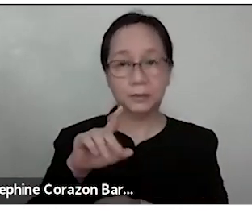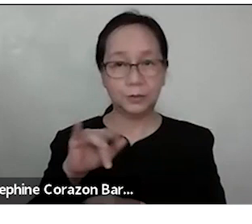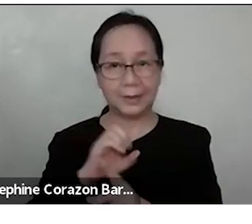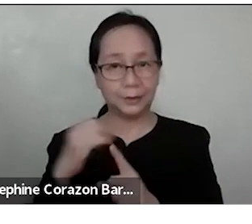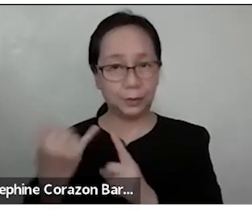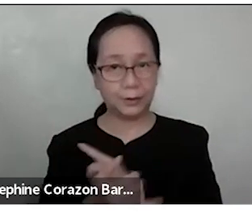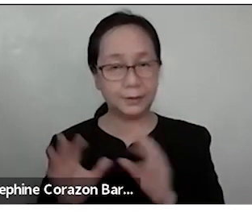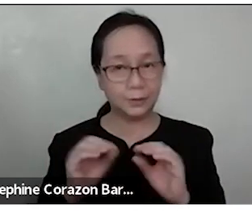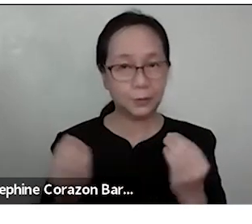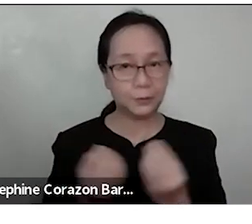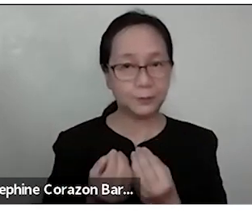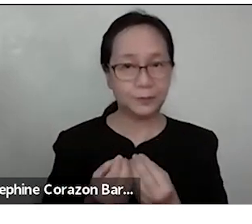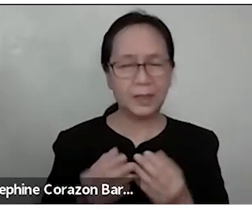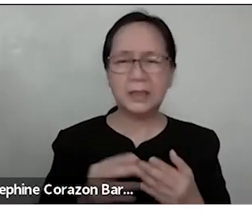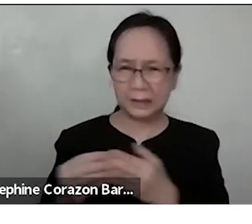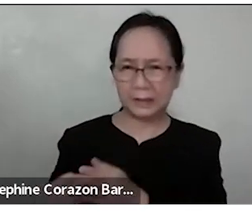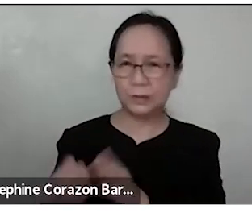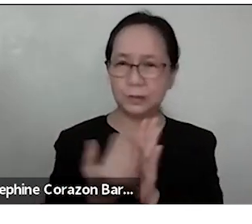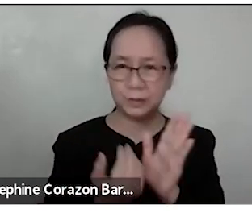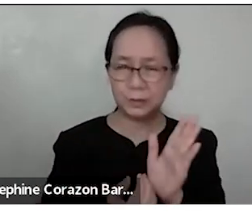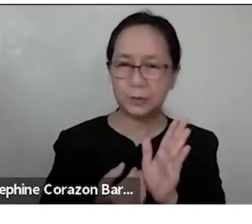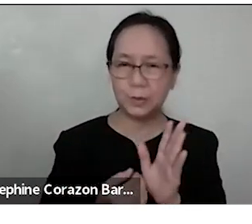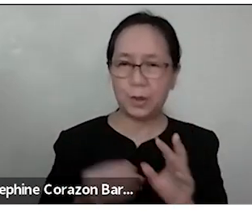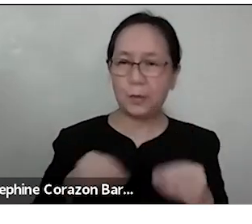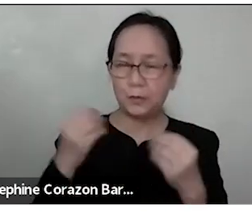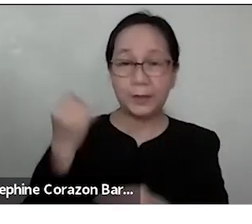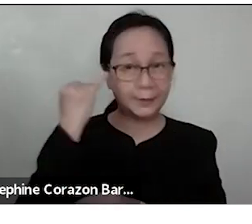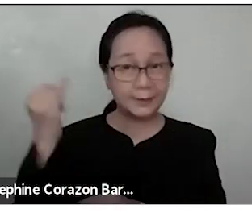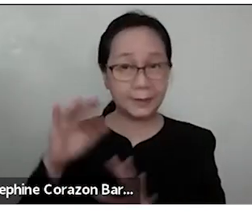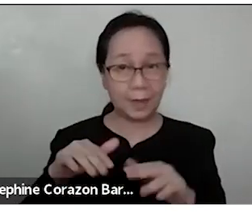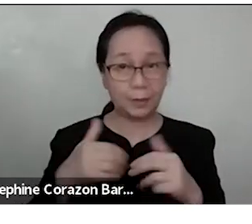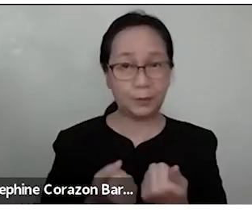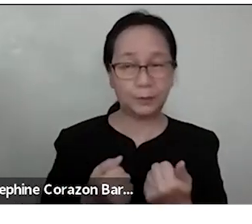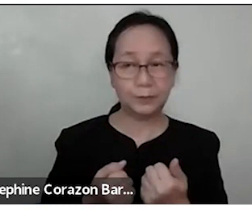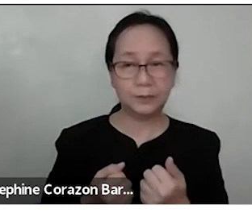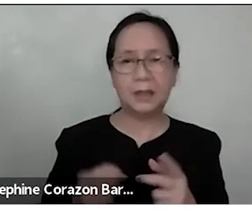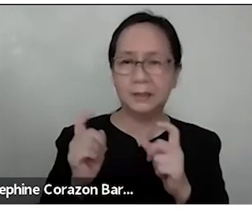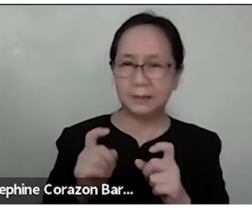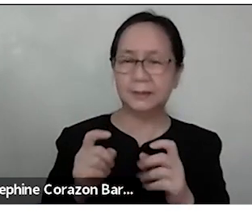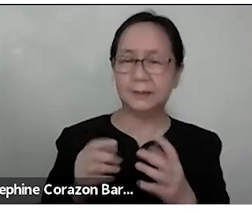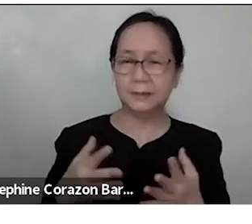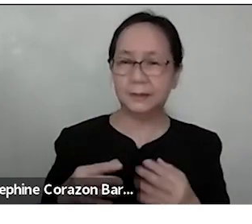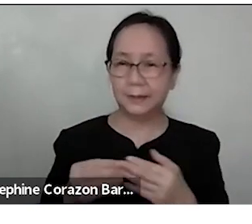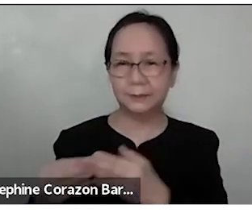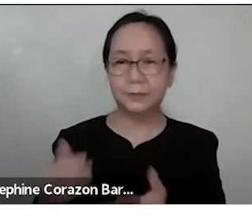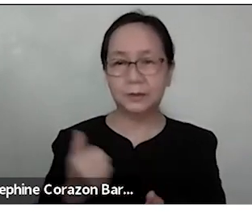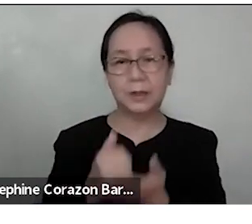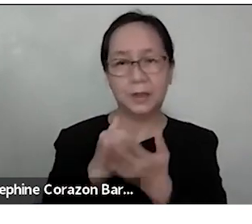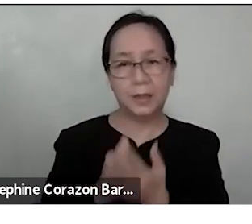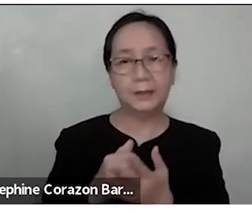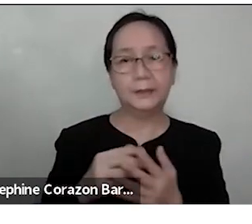The guidelines also provide some ideas on how we can facilitate children's co-creation of the platforms,